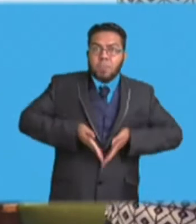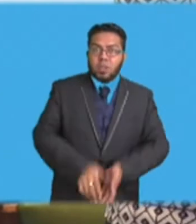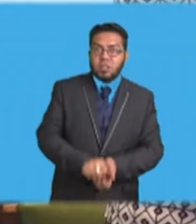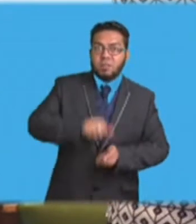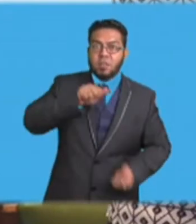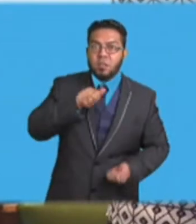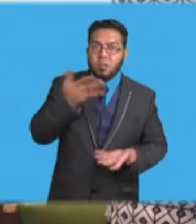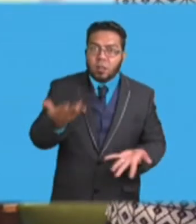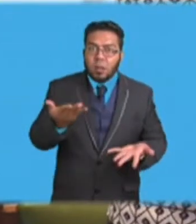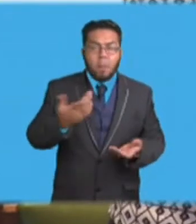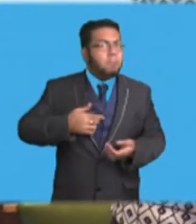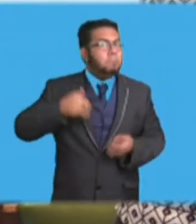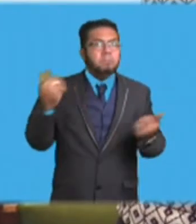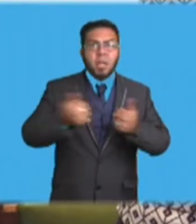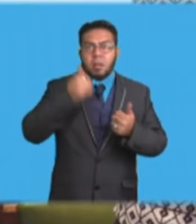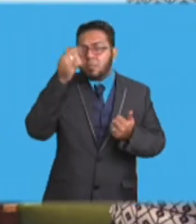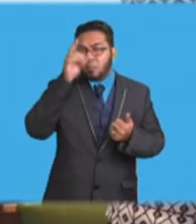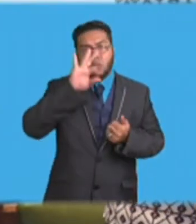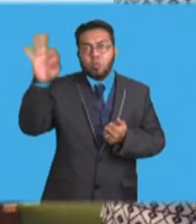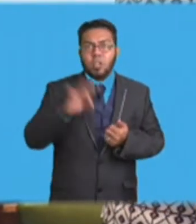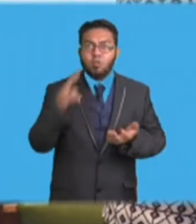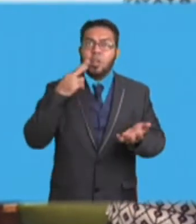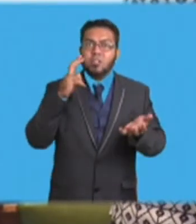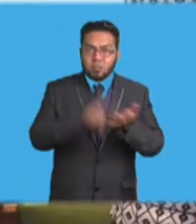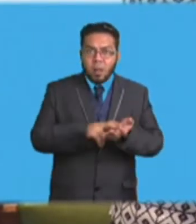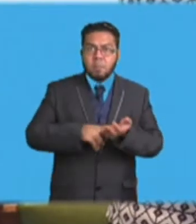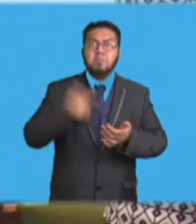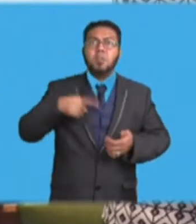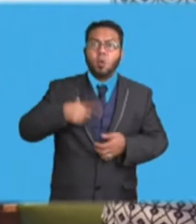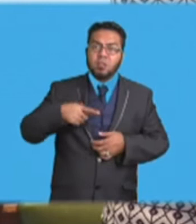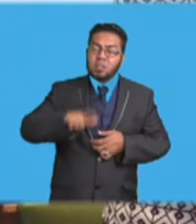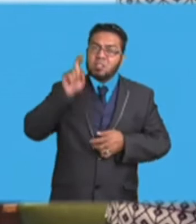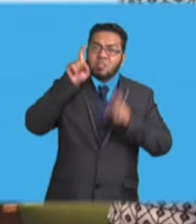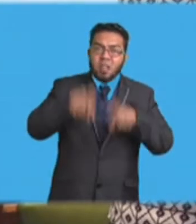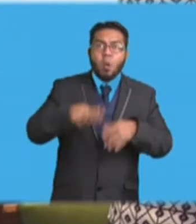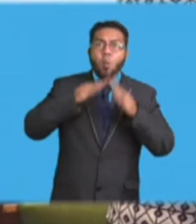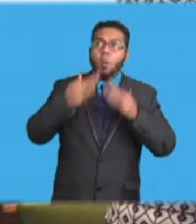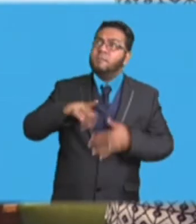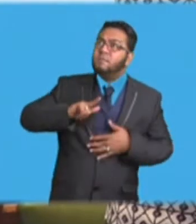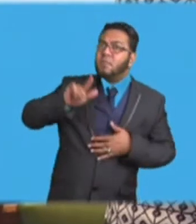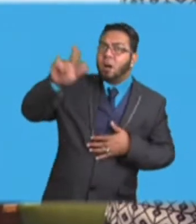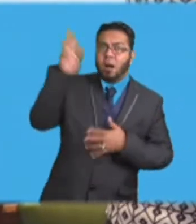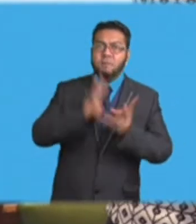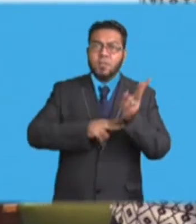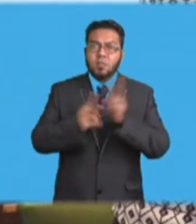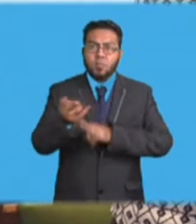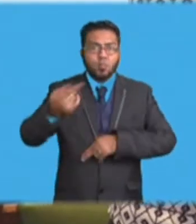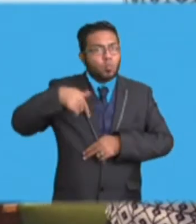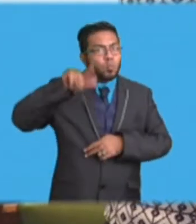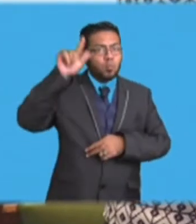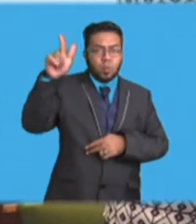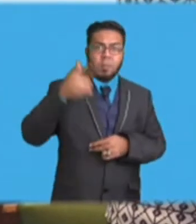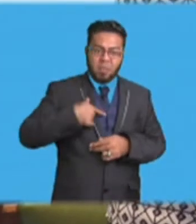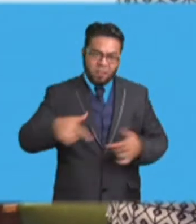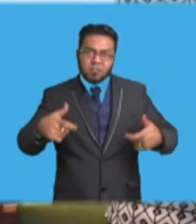the huge number of unregistered Fijians that live in rural communities and who have faced challenges